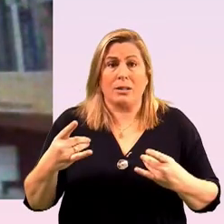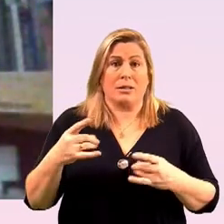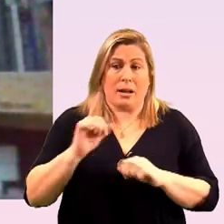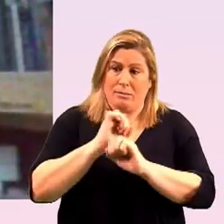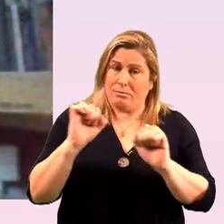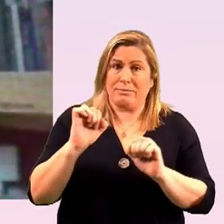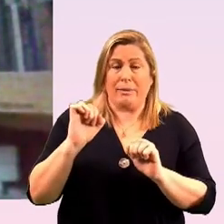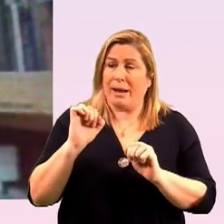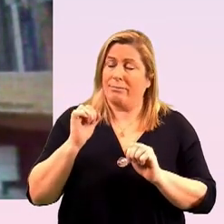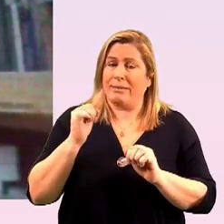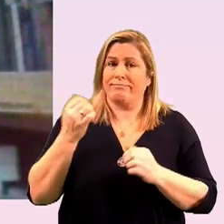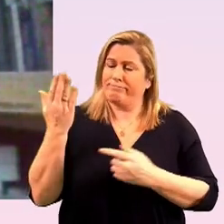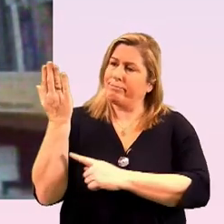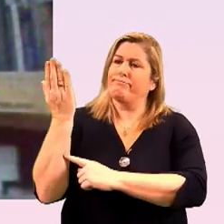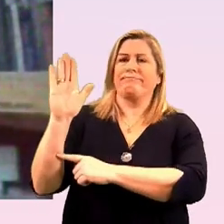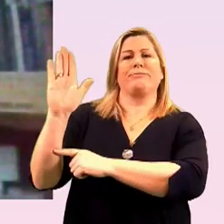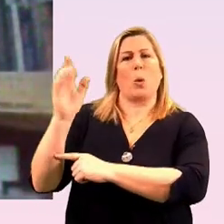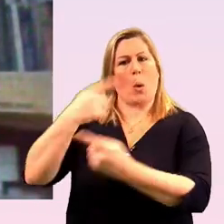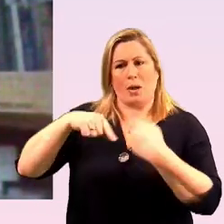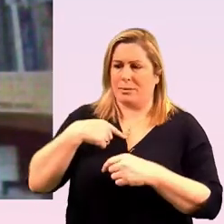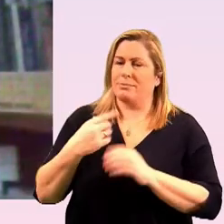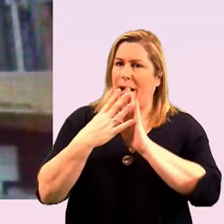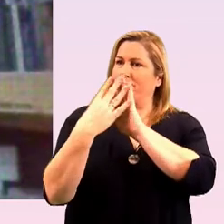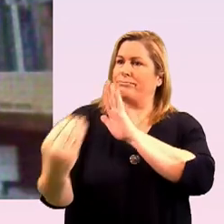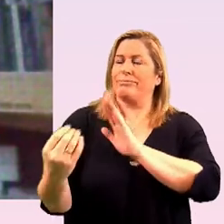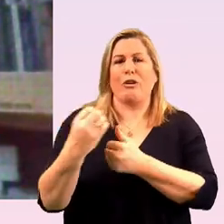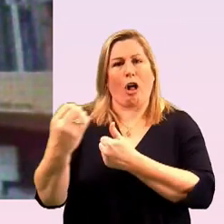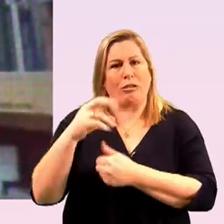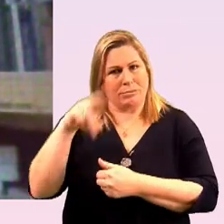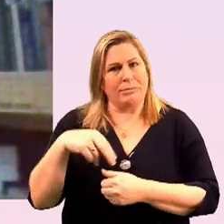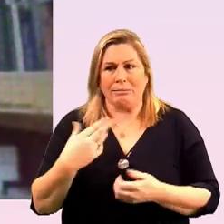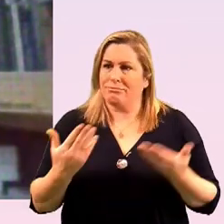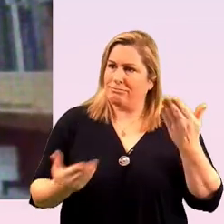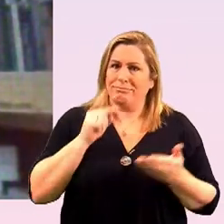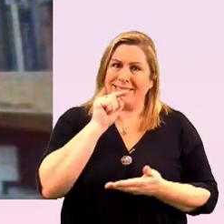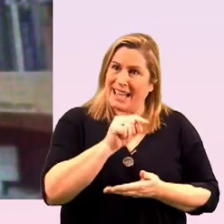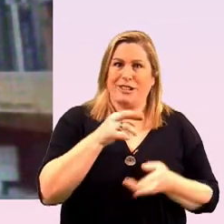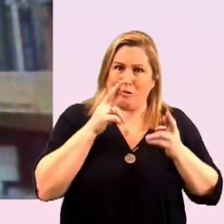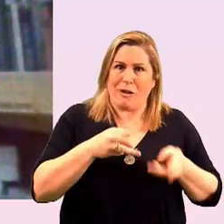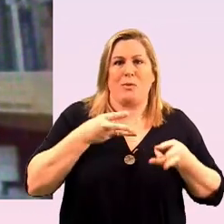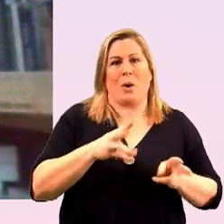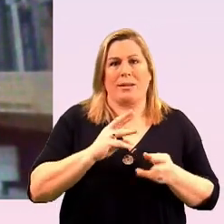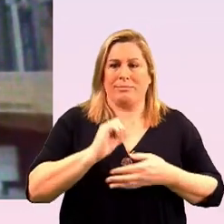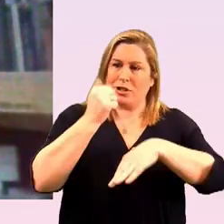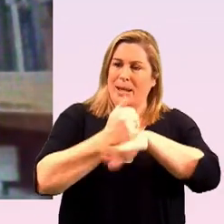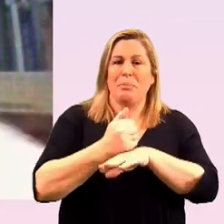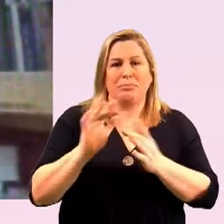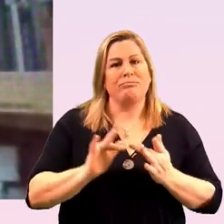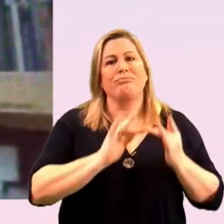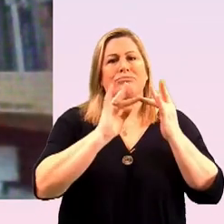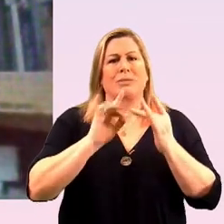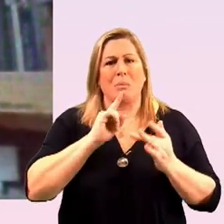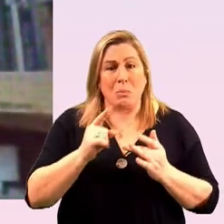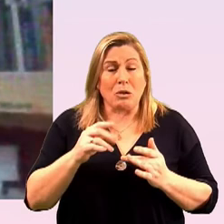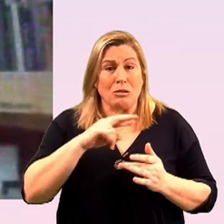held up there for the rest of the organisation and as an example to an elected councillor of how to get some things right. But the lack of inclusivity was